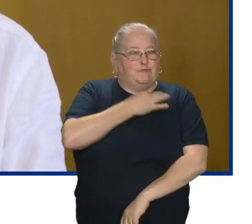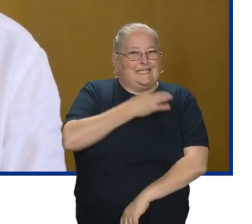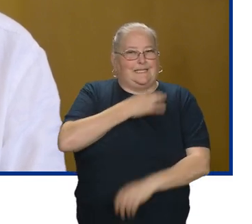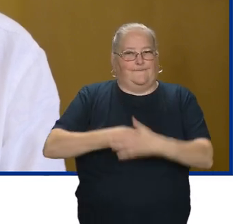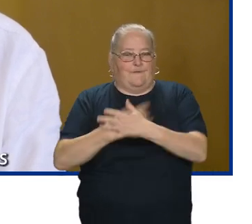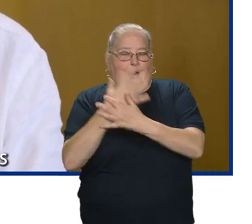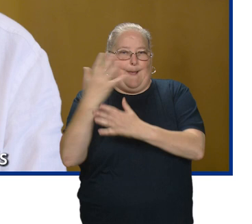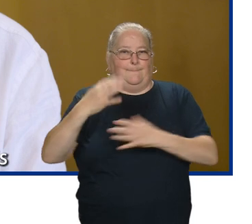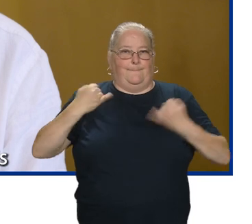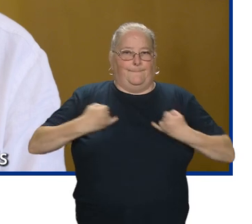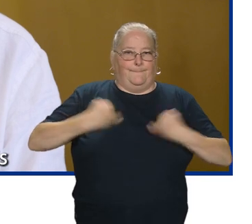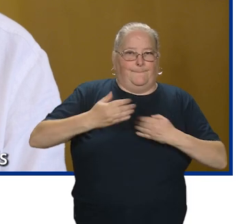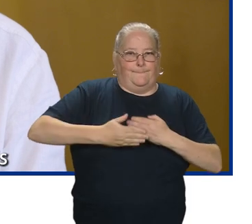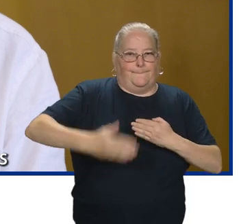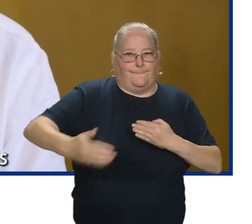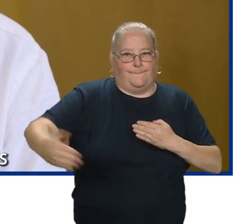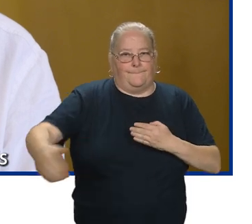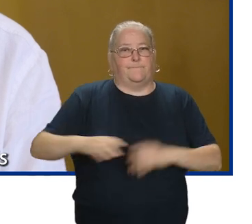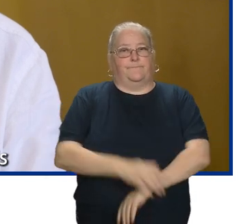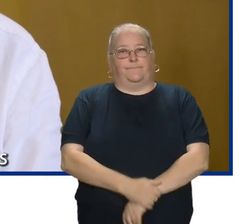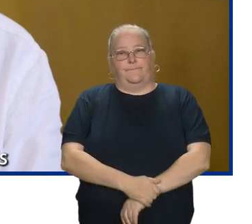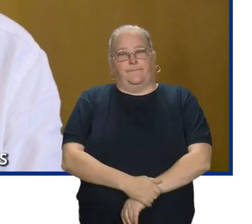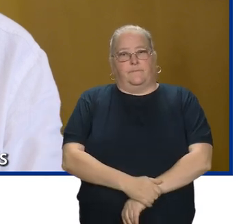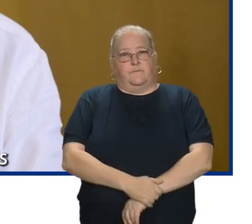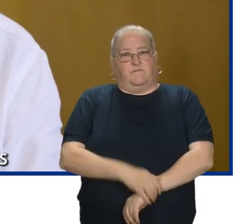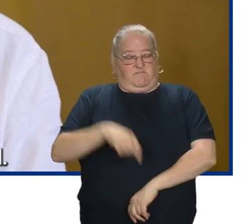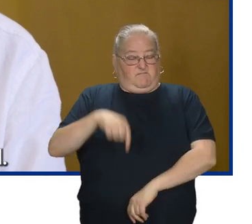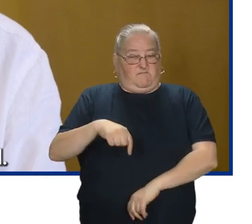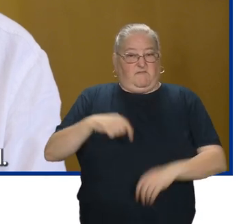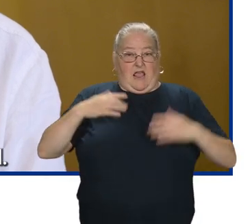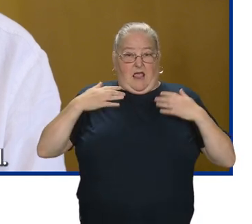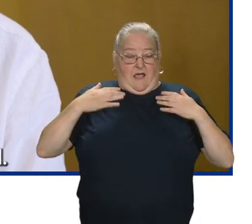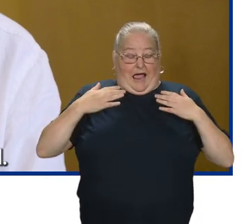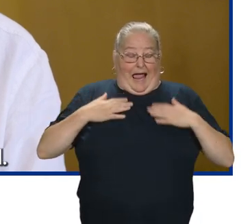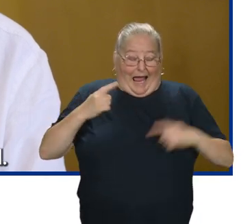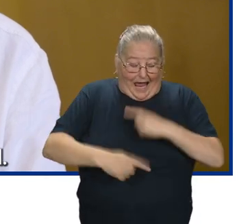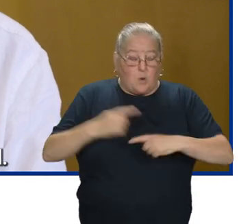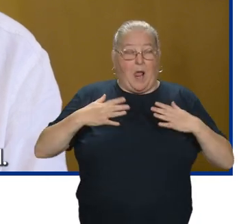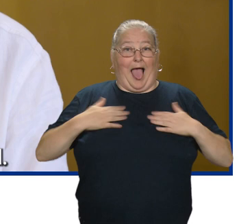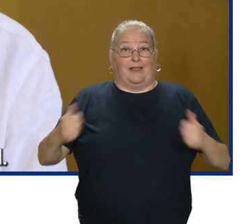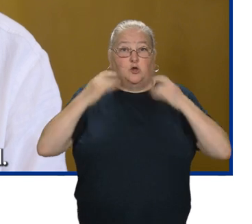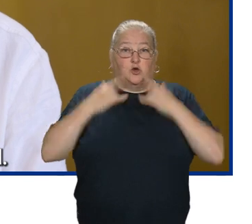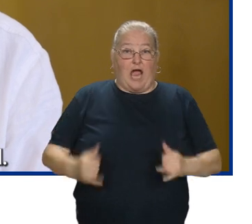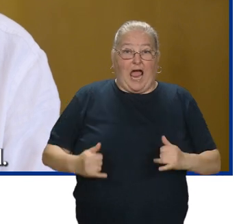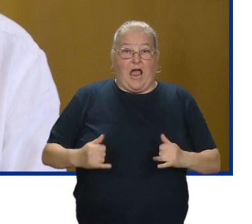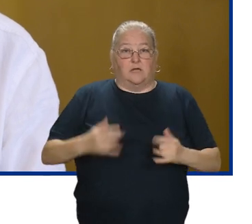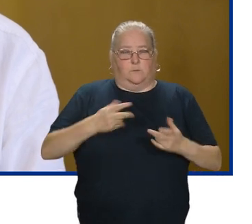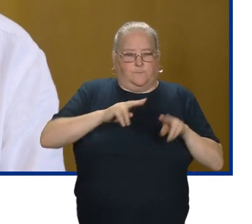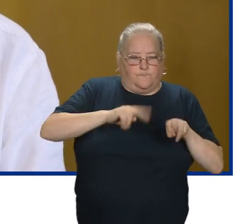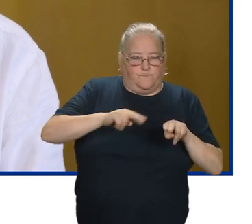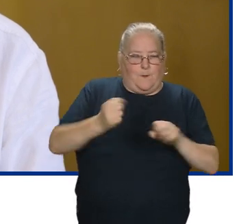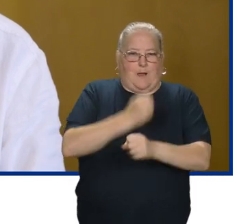illnesses. And the purpose of the annual physical health check is to keep you physically healthy in the years